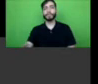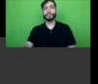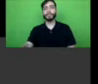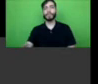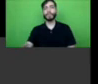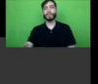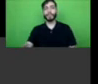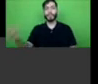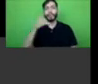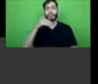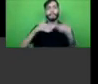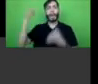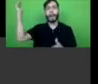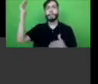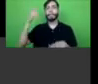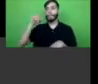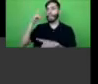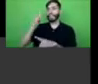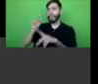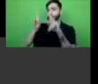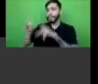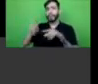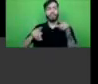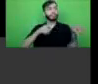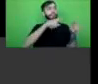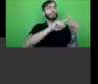murdered by the police.